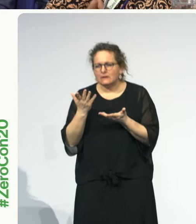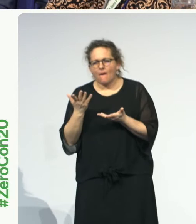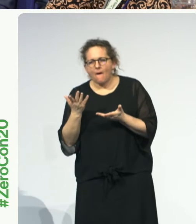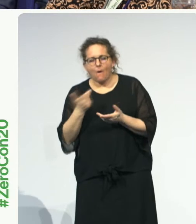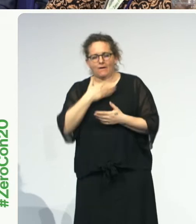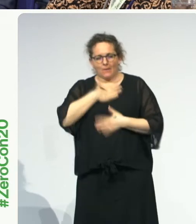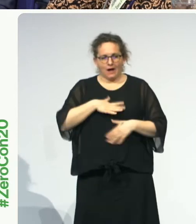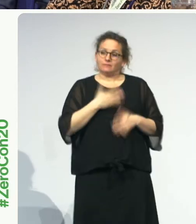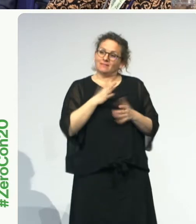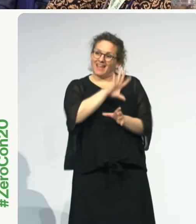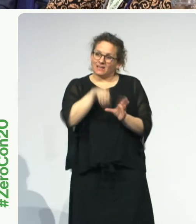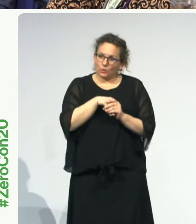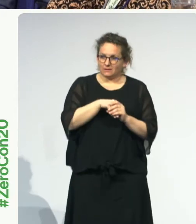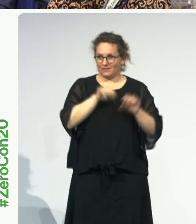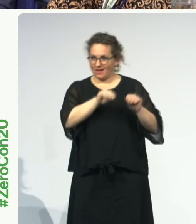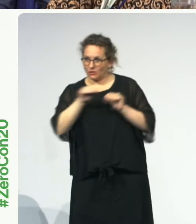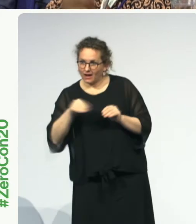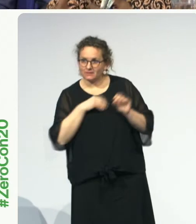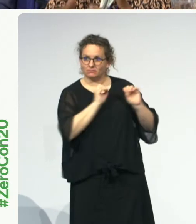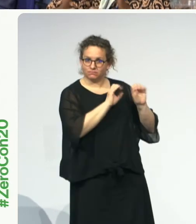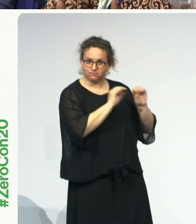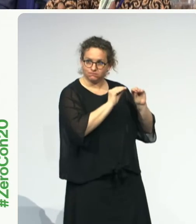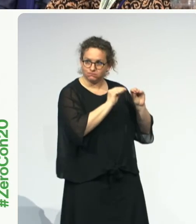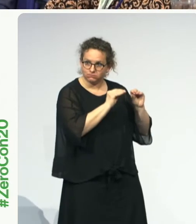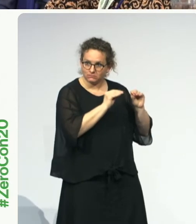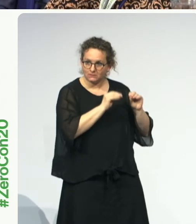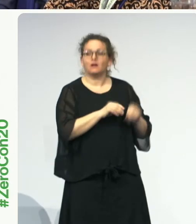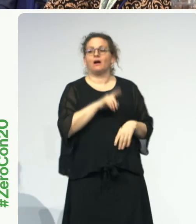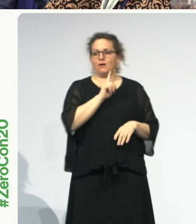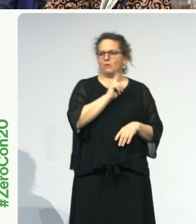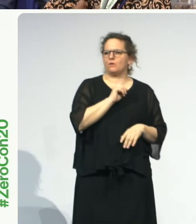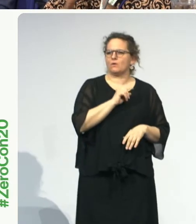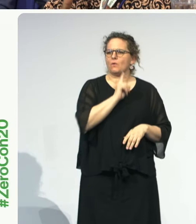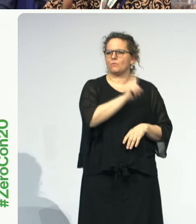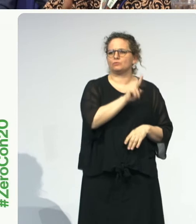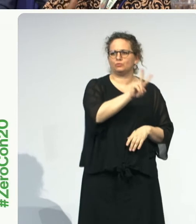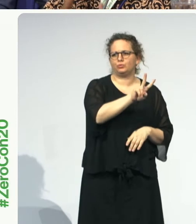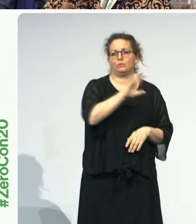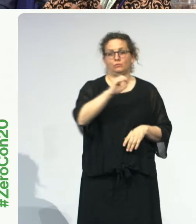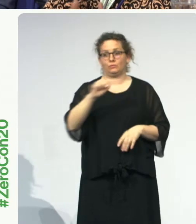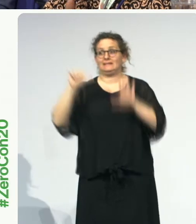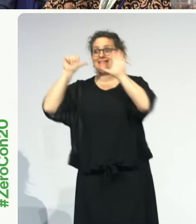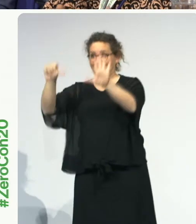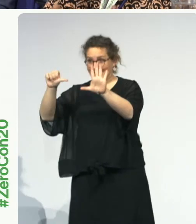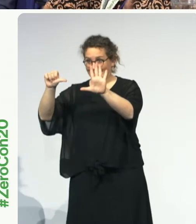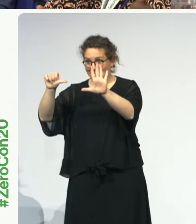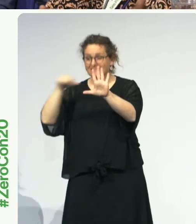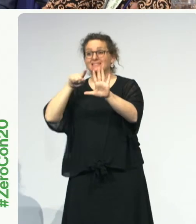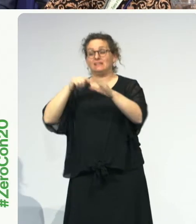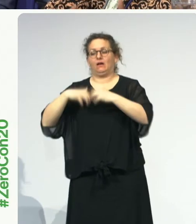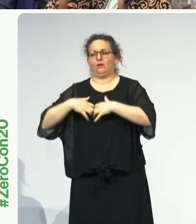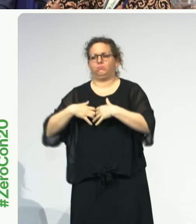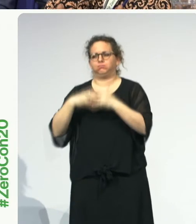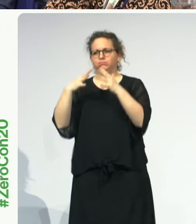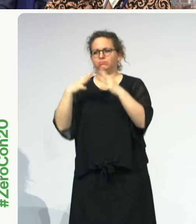2006, the main problem was how to support teachers to teach inclusively so